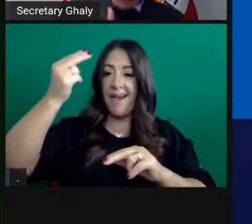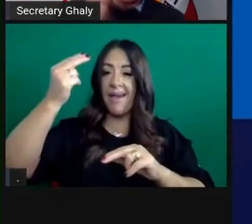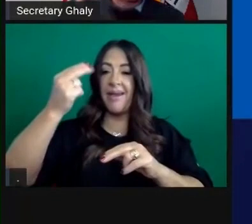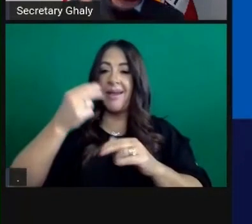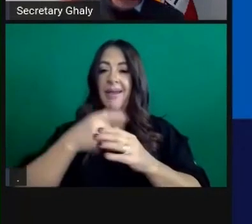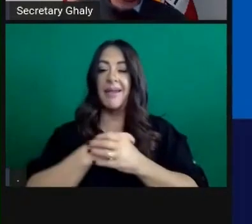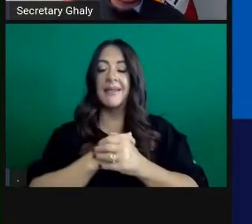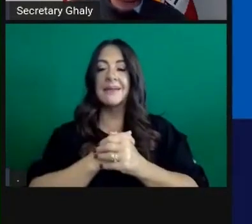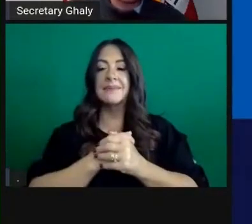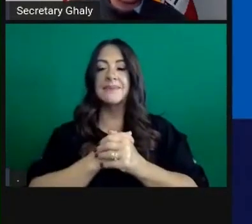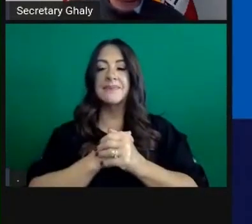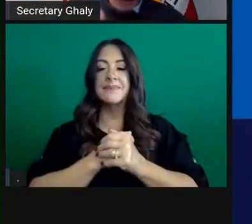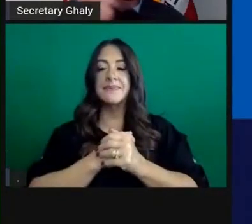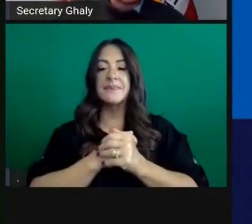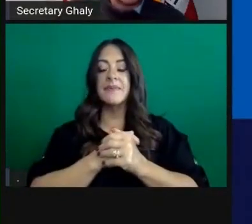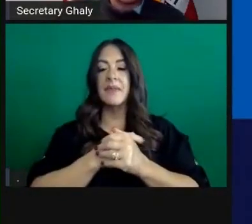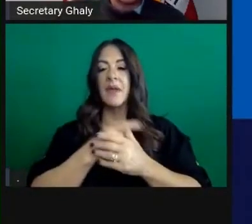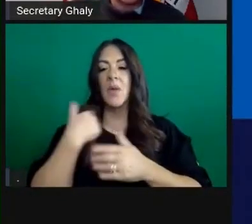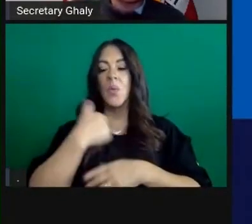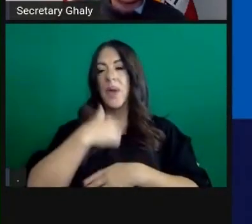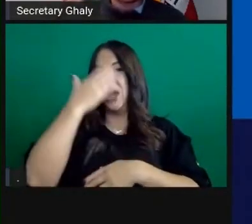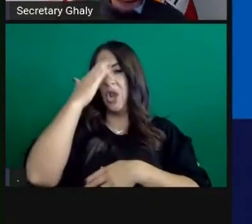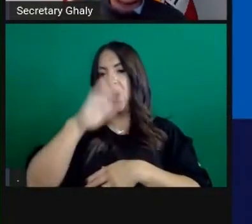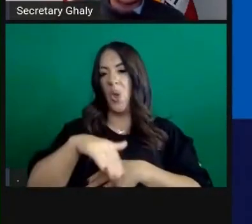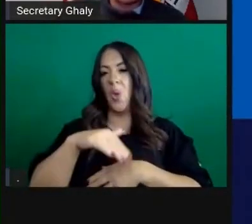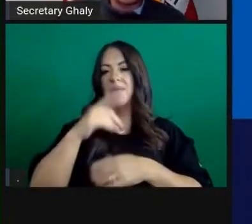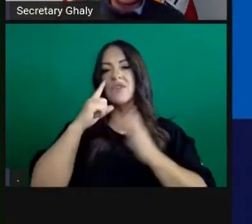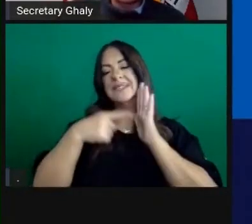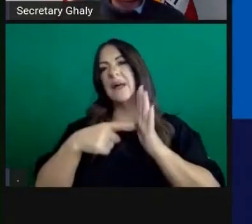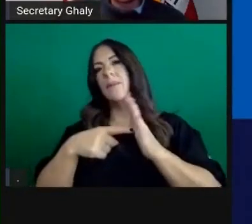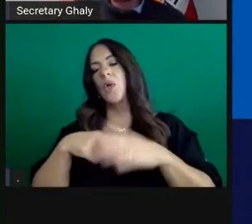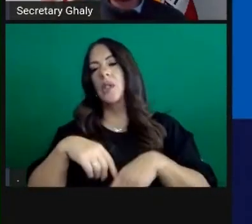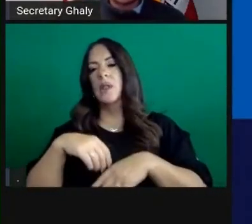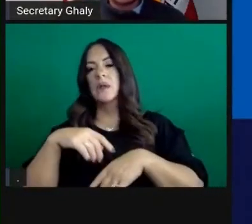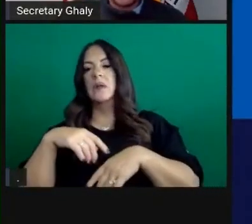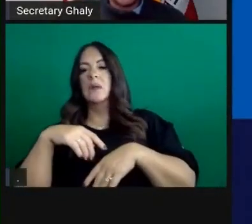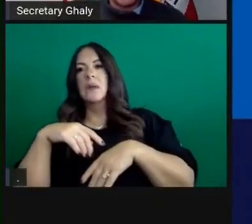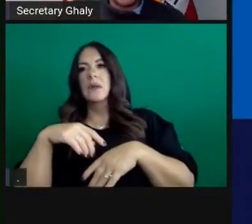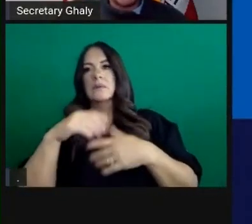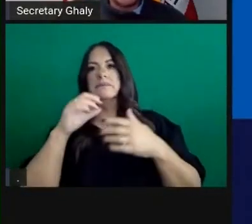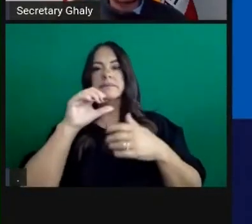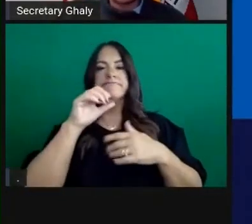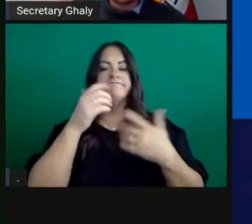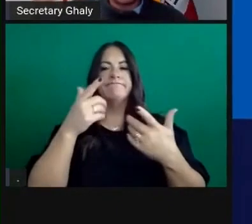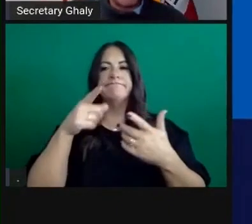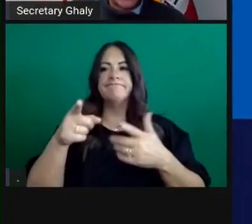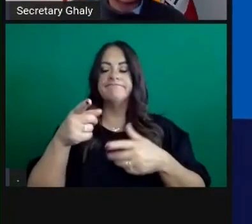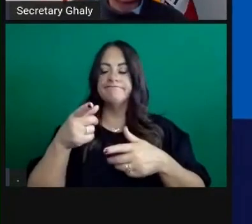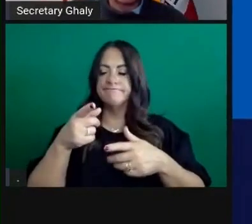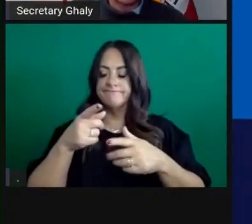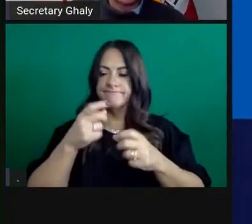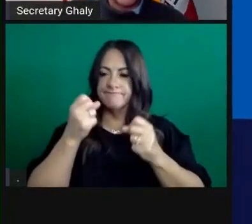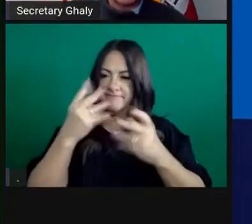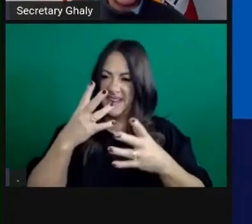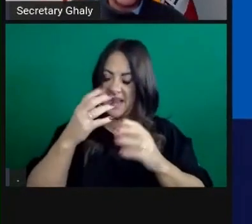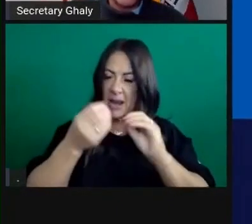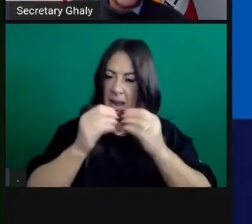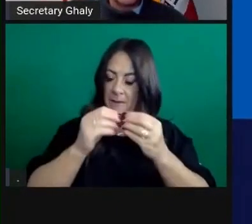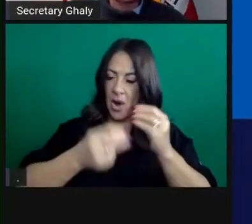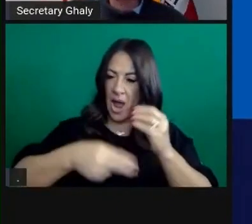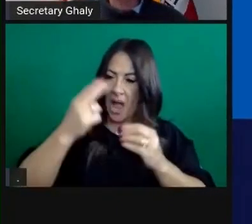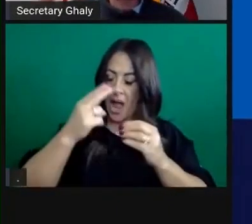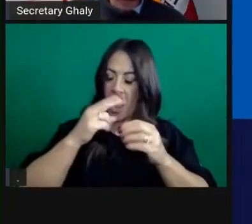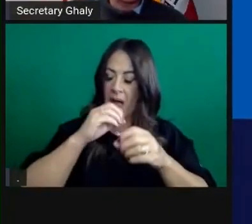we know that those cases are going to end up in the hospital 10 to 12 days later at a rate of about